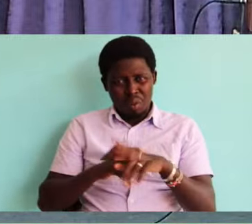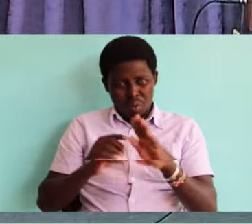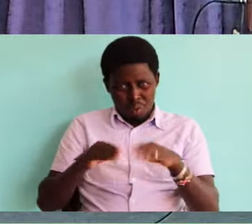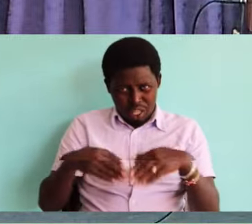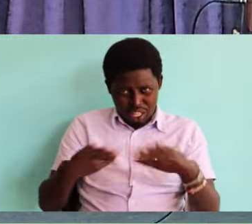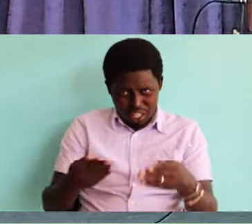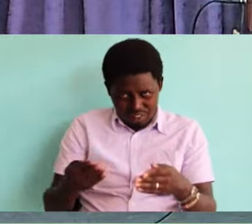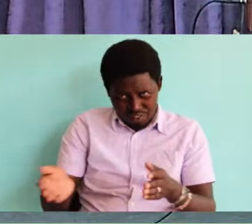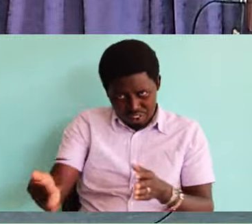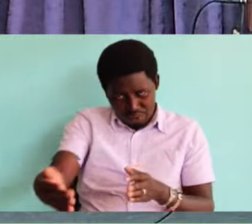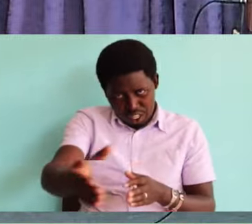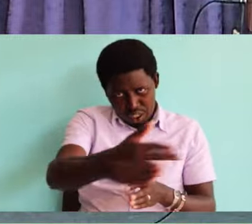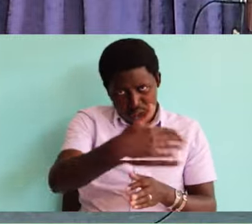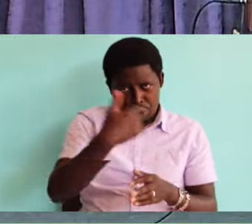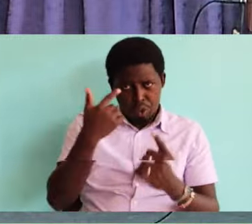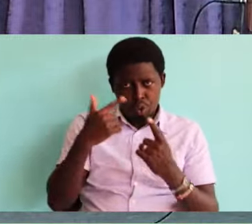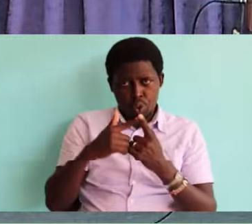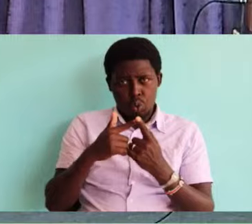Lord,